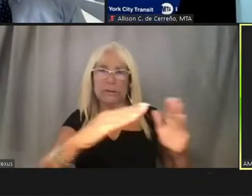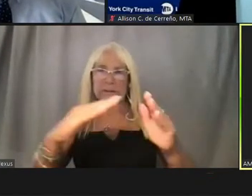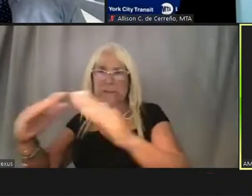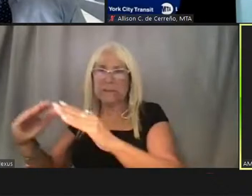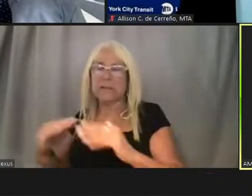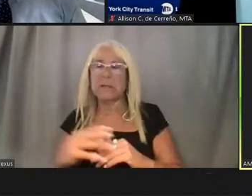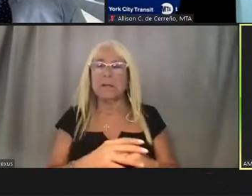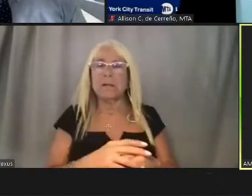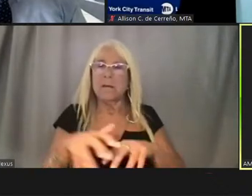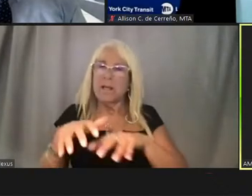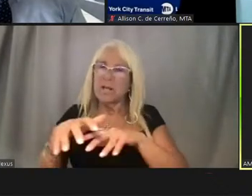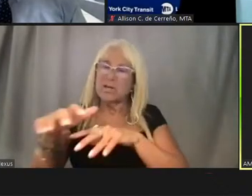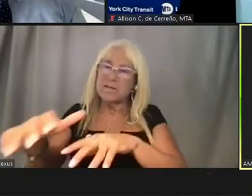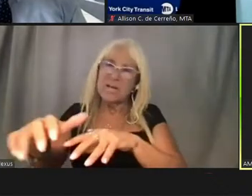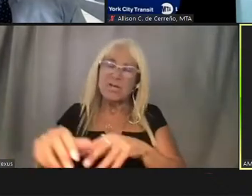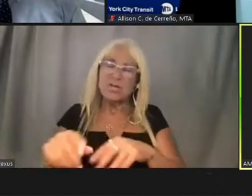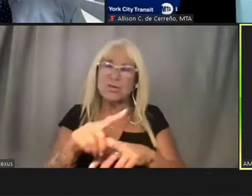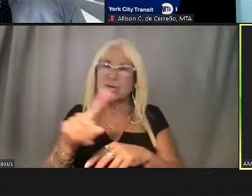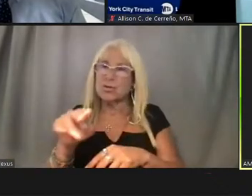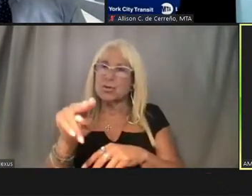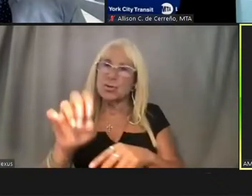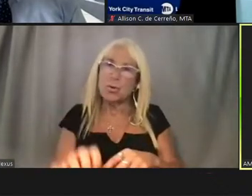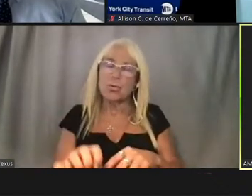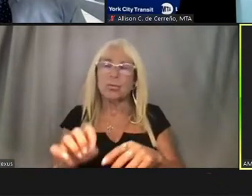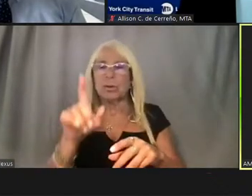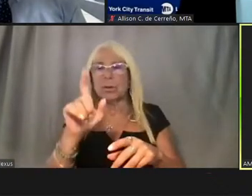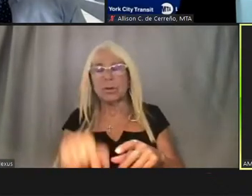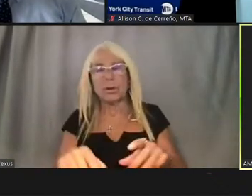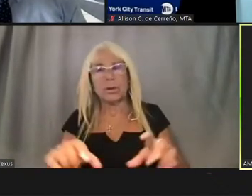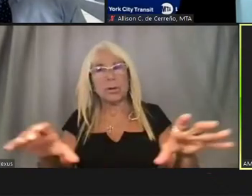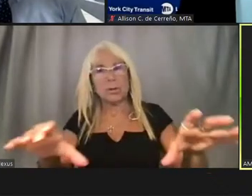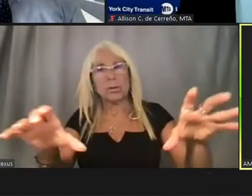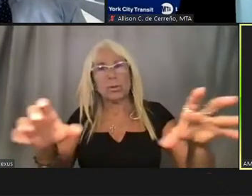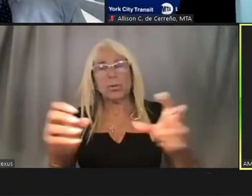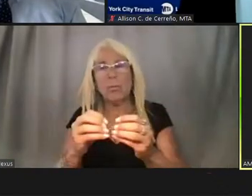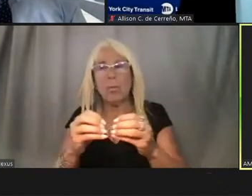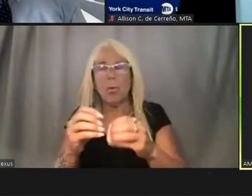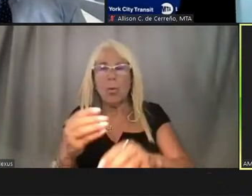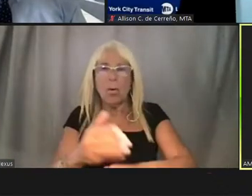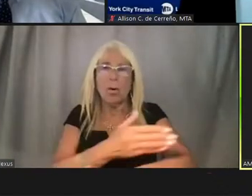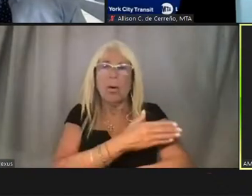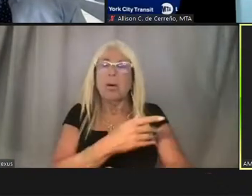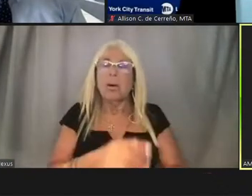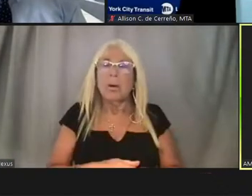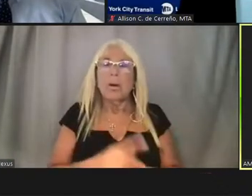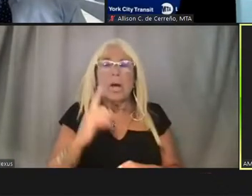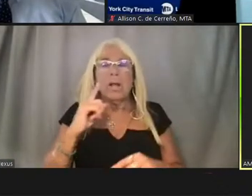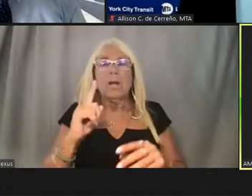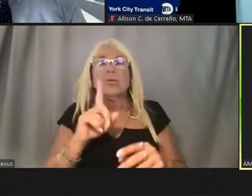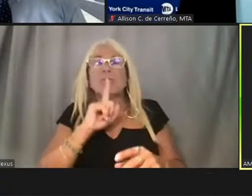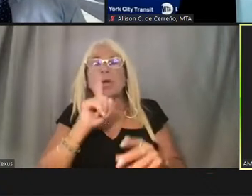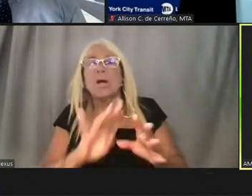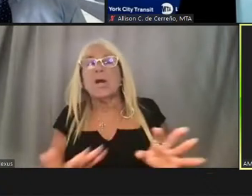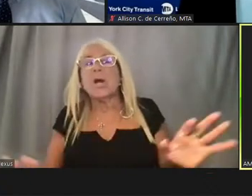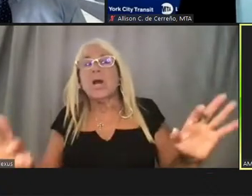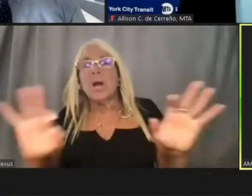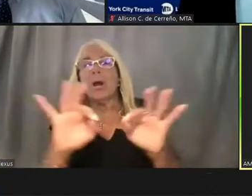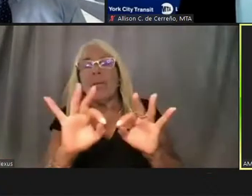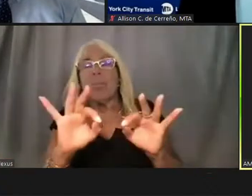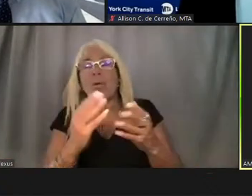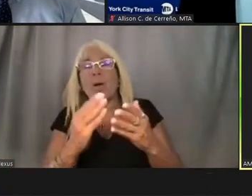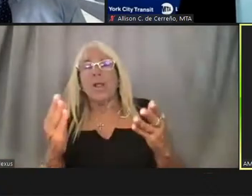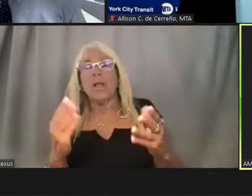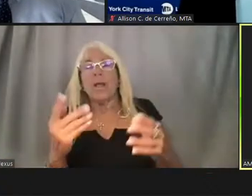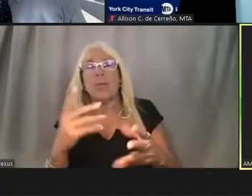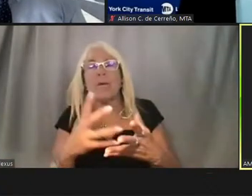congestion zone are really encouraging work for all of us to do that together I believe this is a really important tool in our tool belt and we have